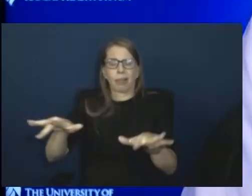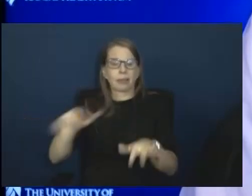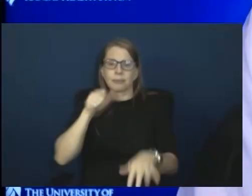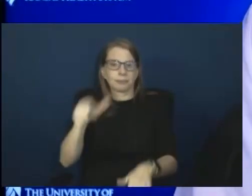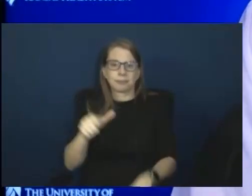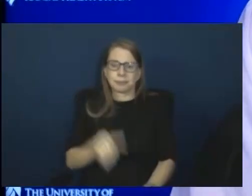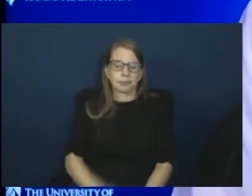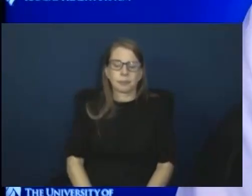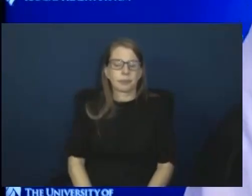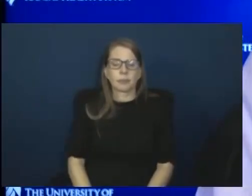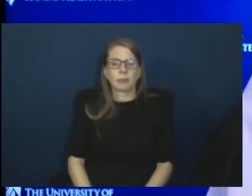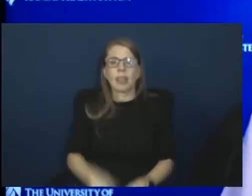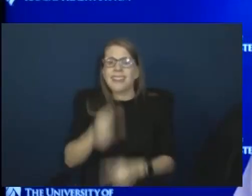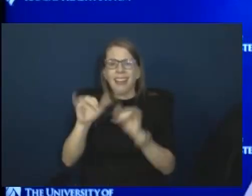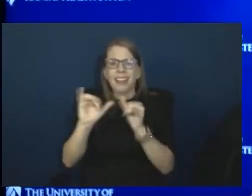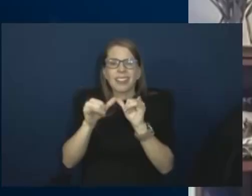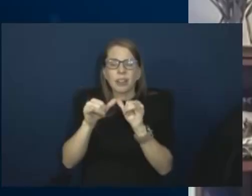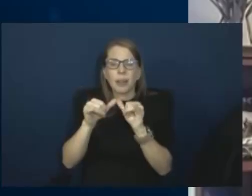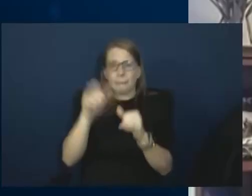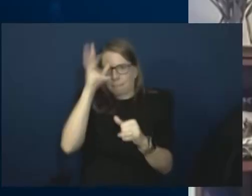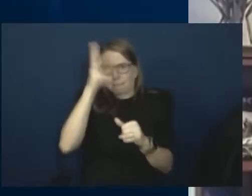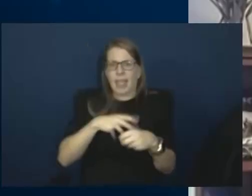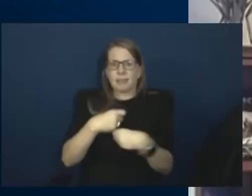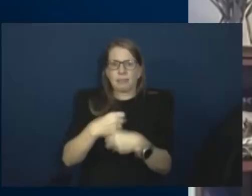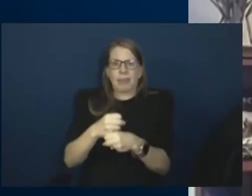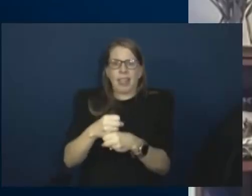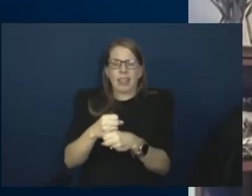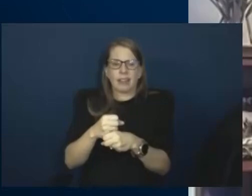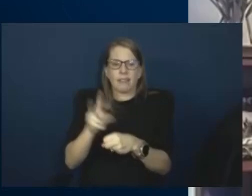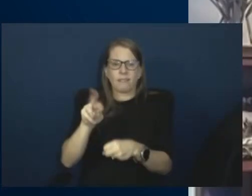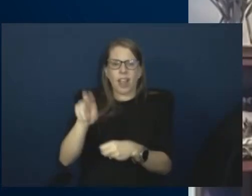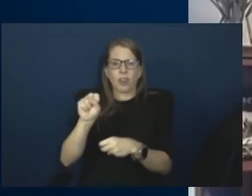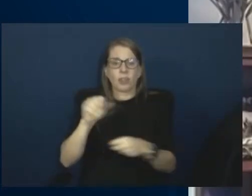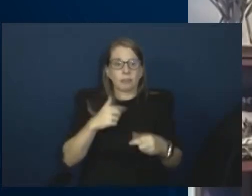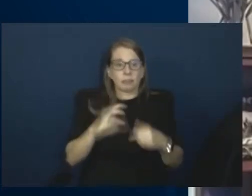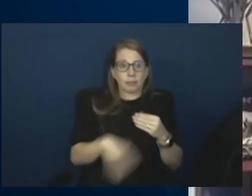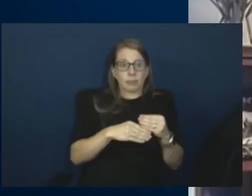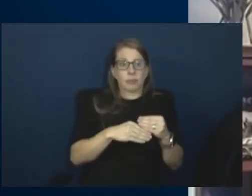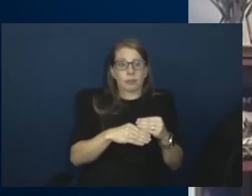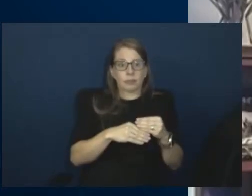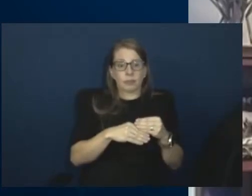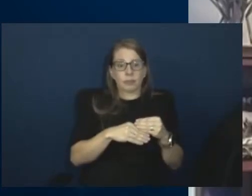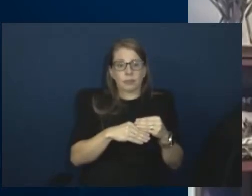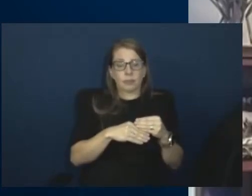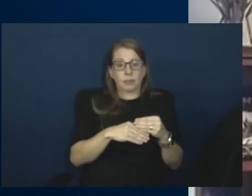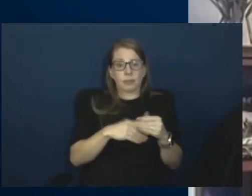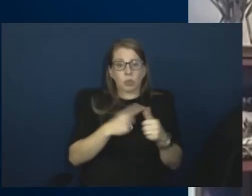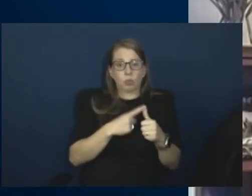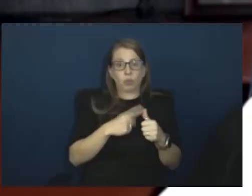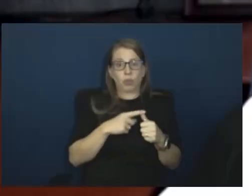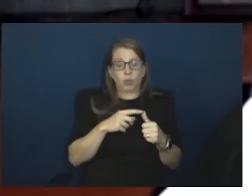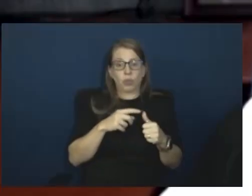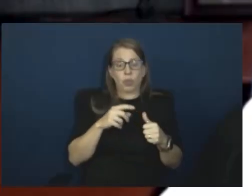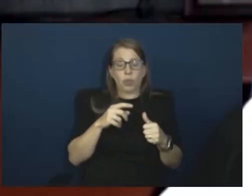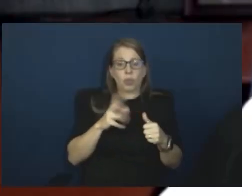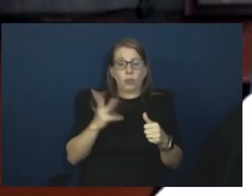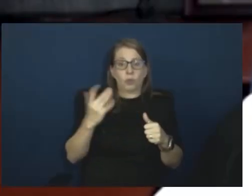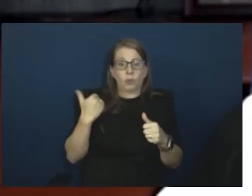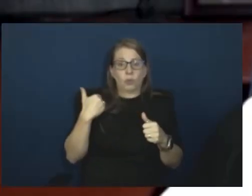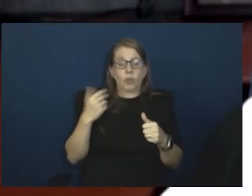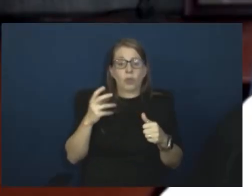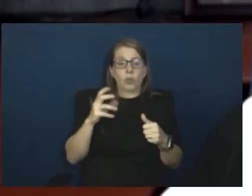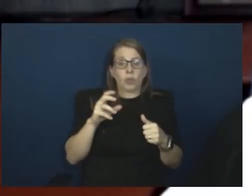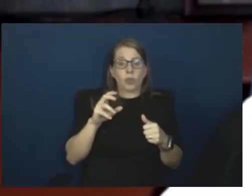engineered virus as well. I have a couple more questions. Add, the original strain could not